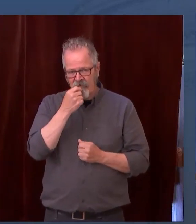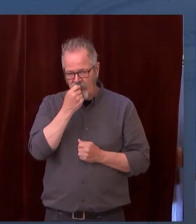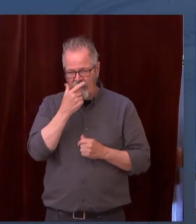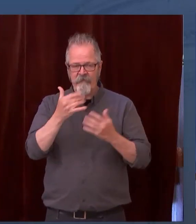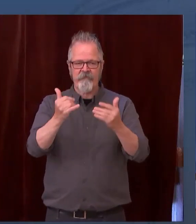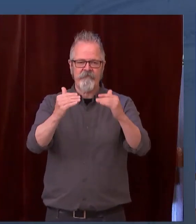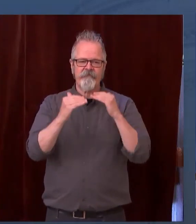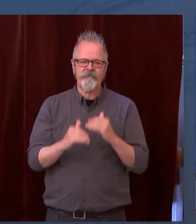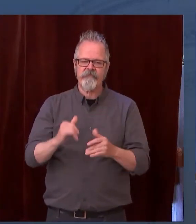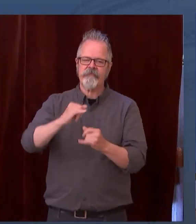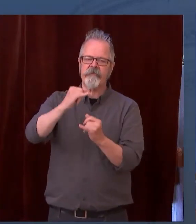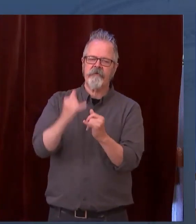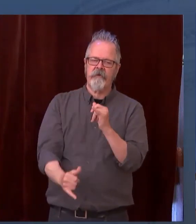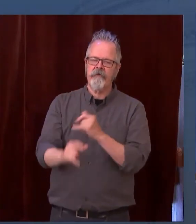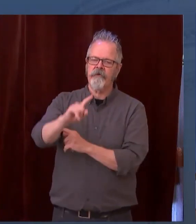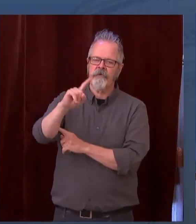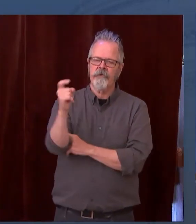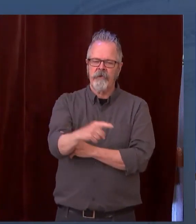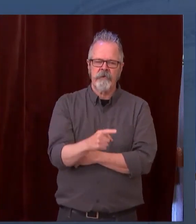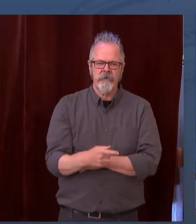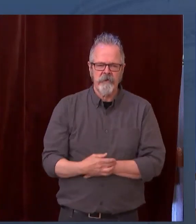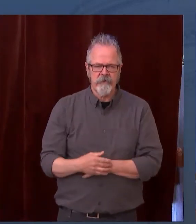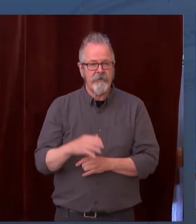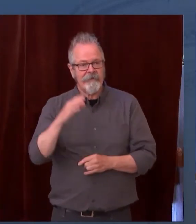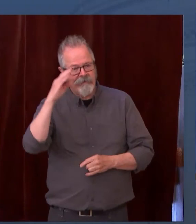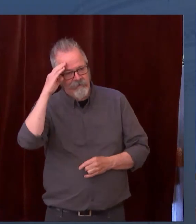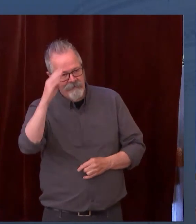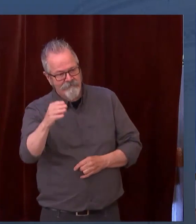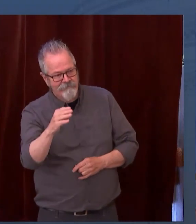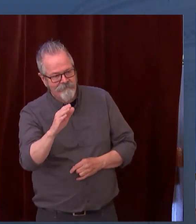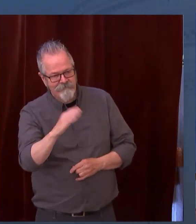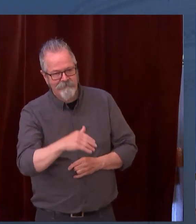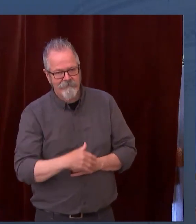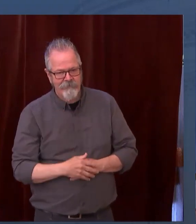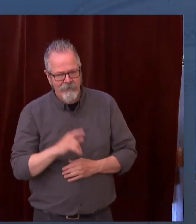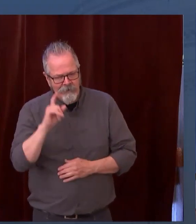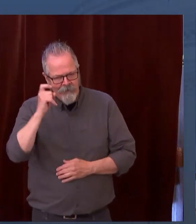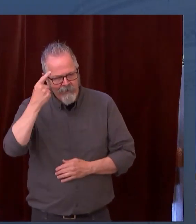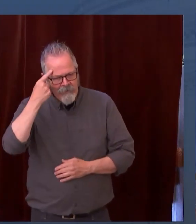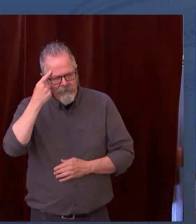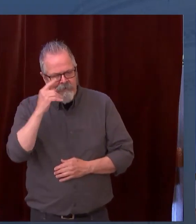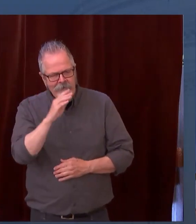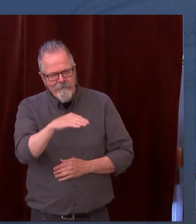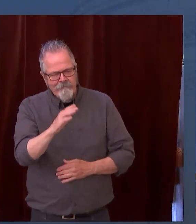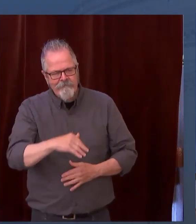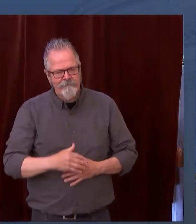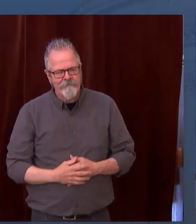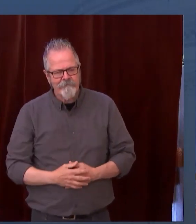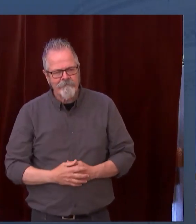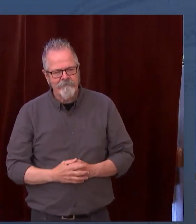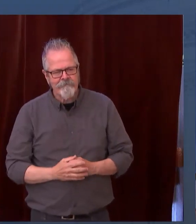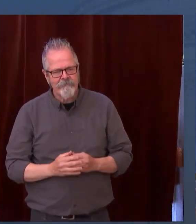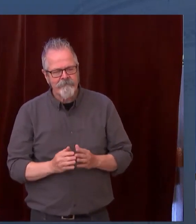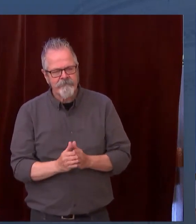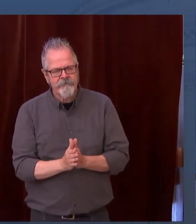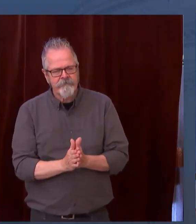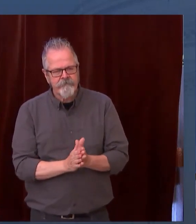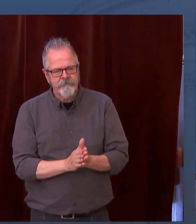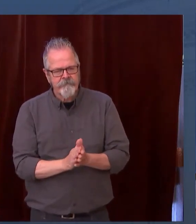Hi, yes. So I've read a few reports about and seen at least one picture proving that some grocery stores, like